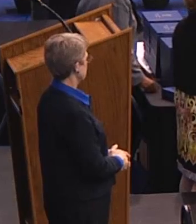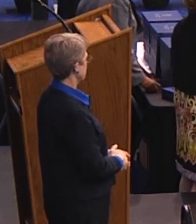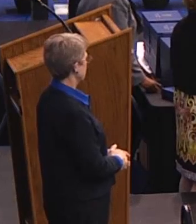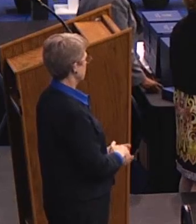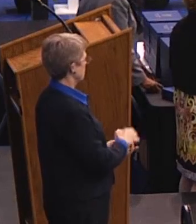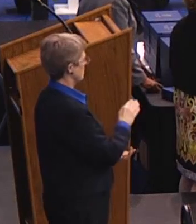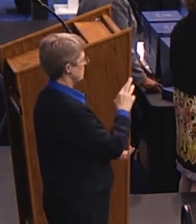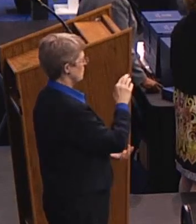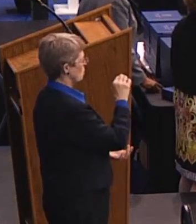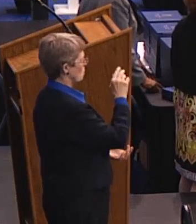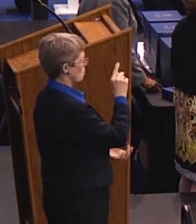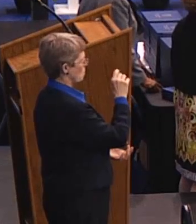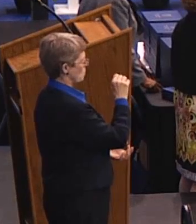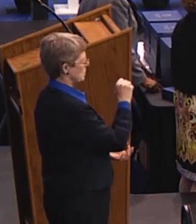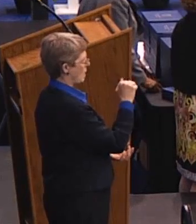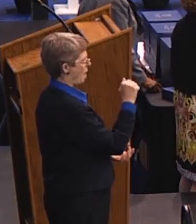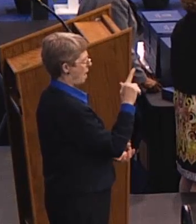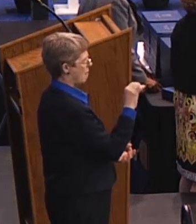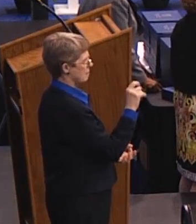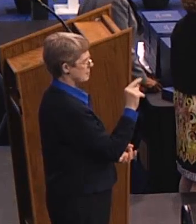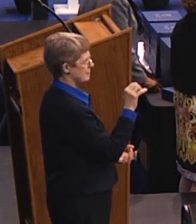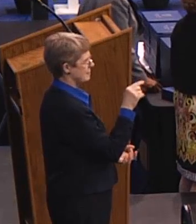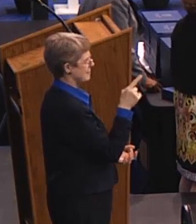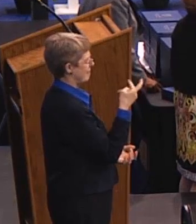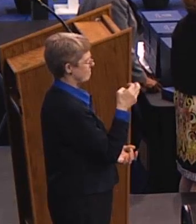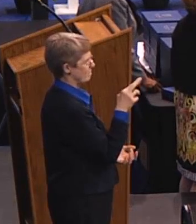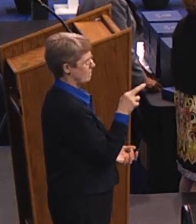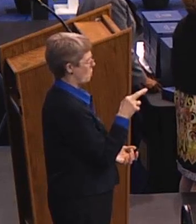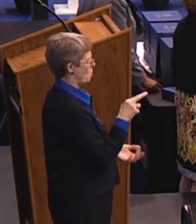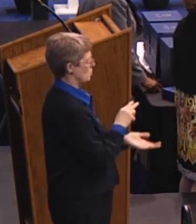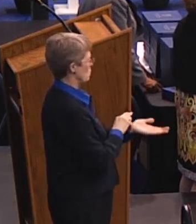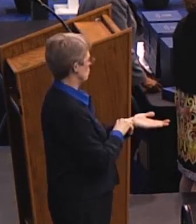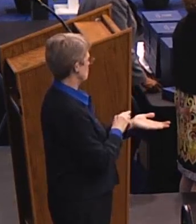Brooks Ira Stapler, nursing.